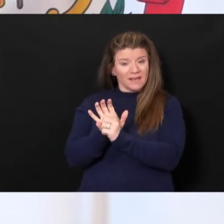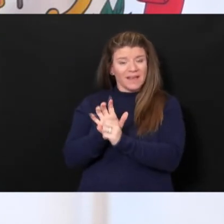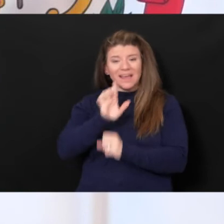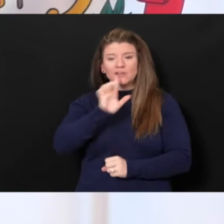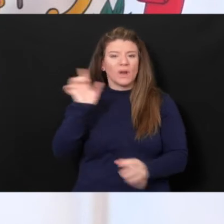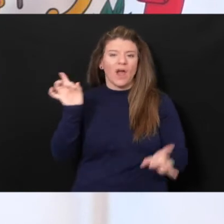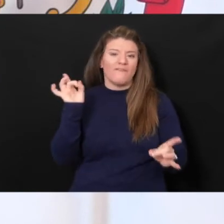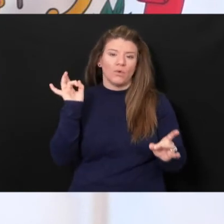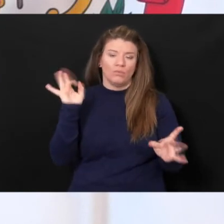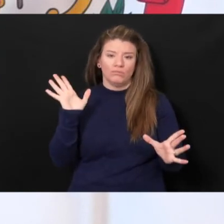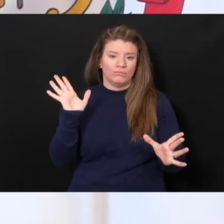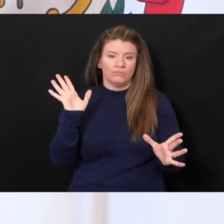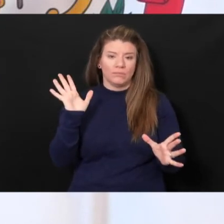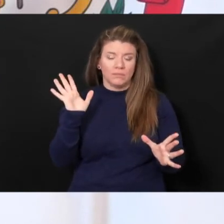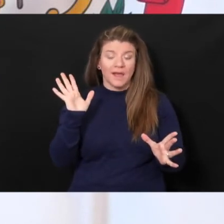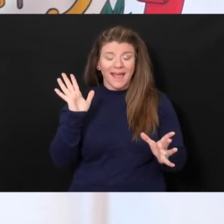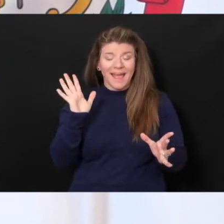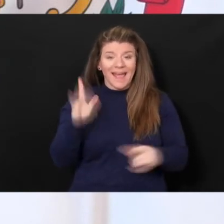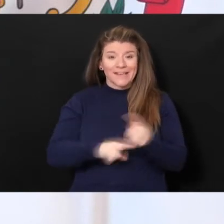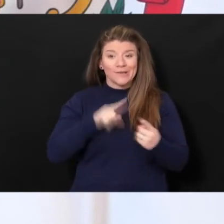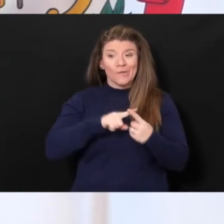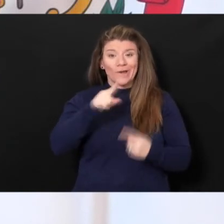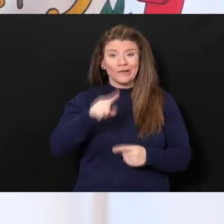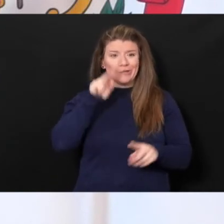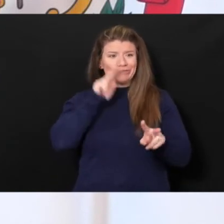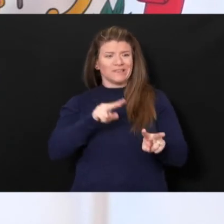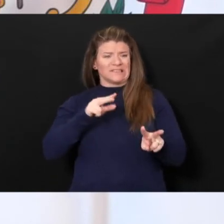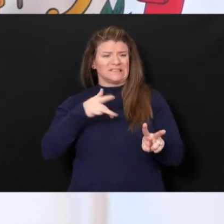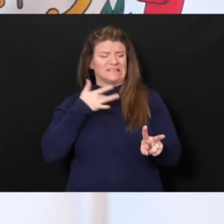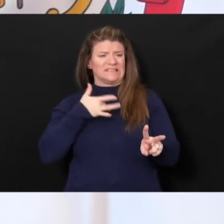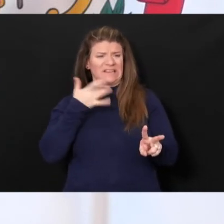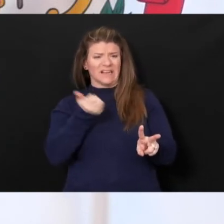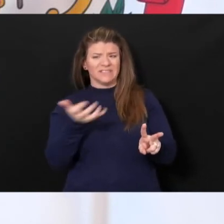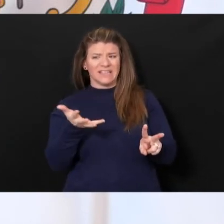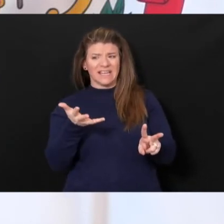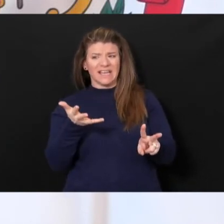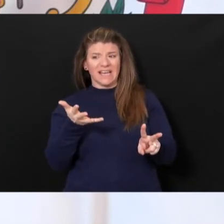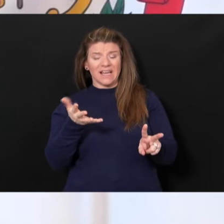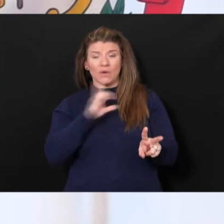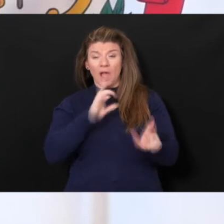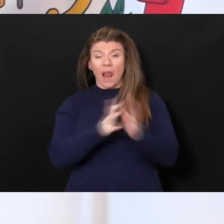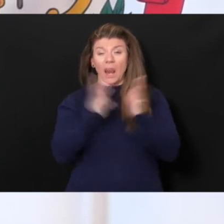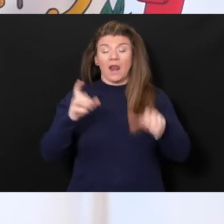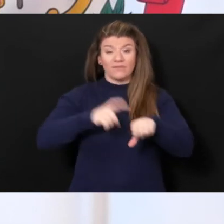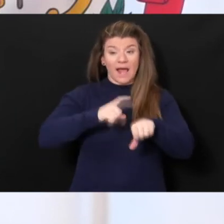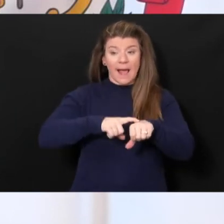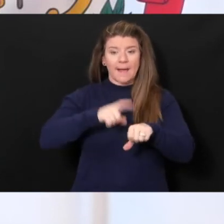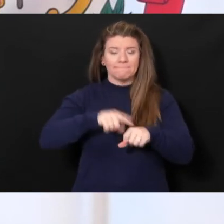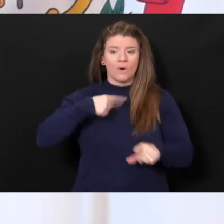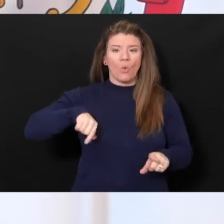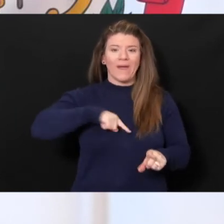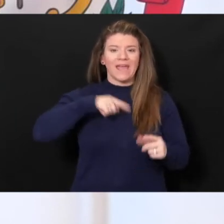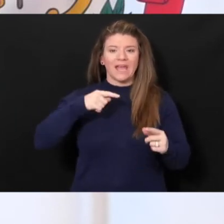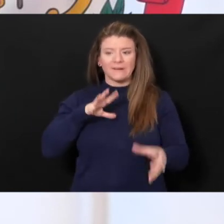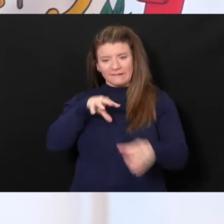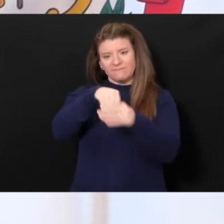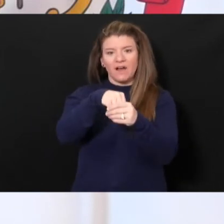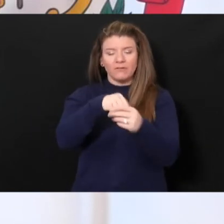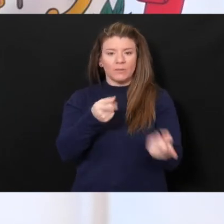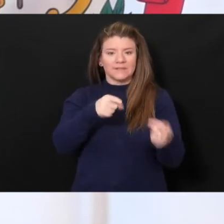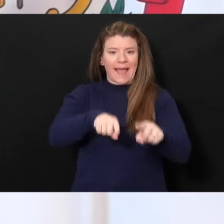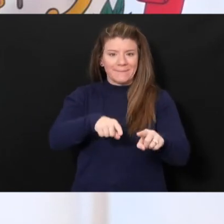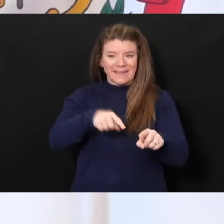awful. And when it really boils right down to it, a lot of times we get all wrapped up in what's going on here